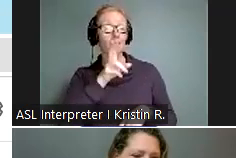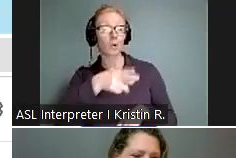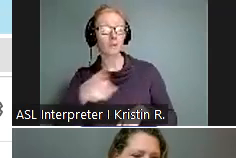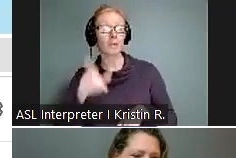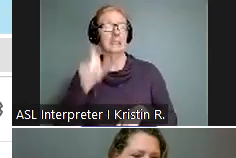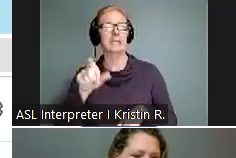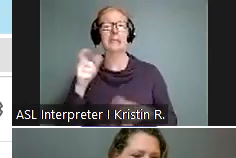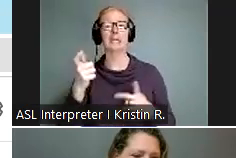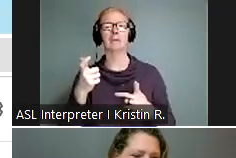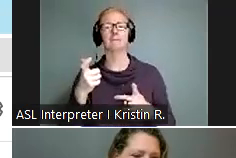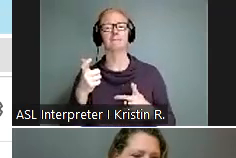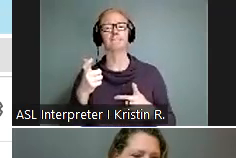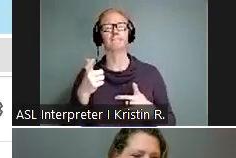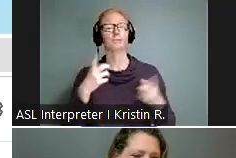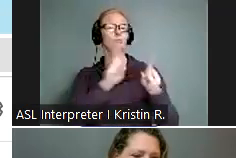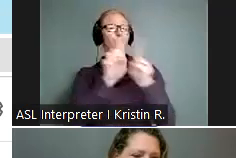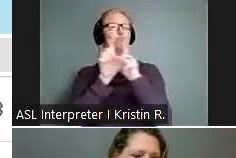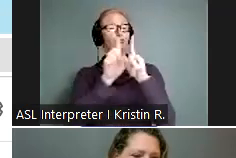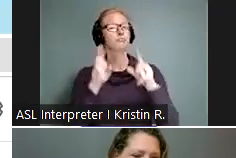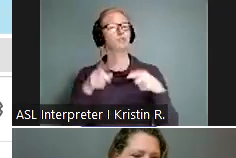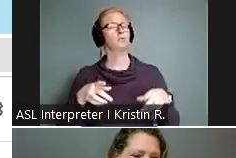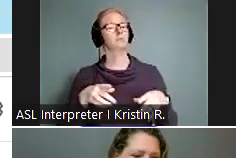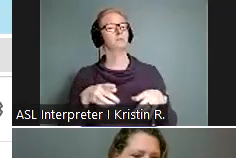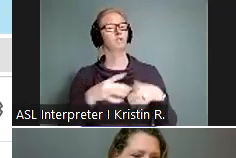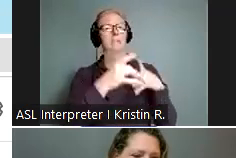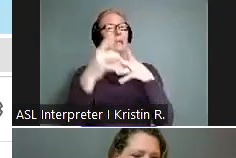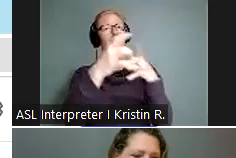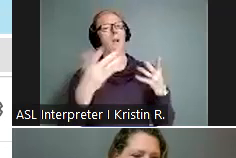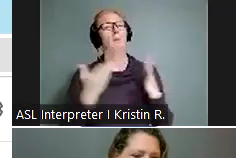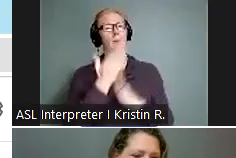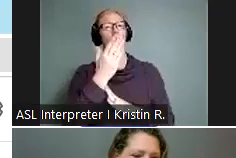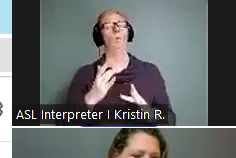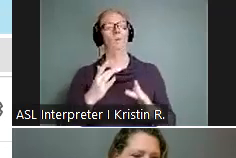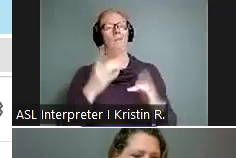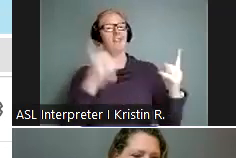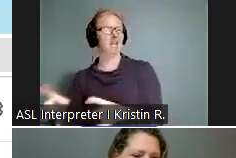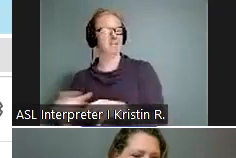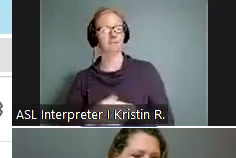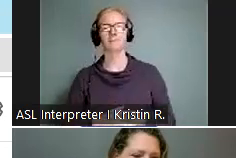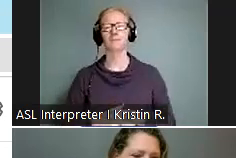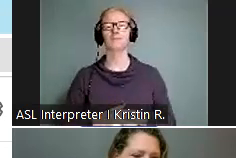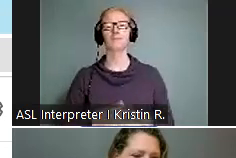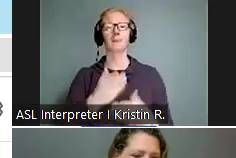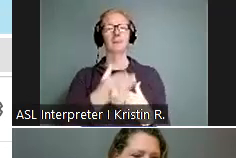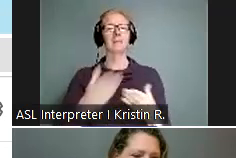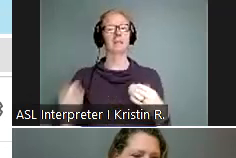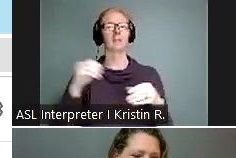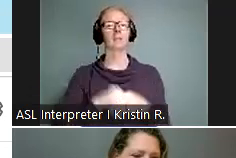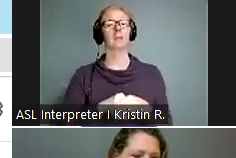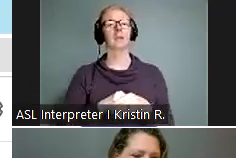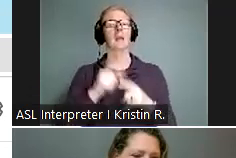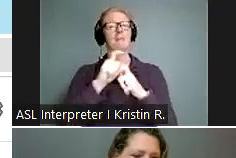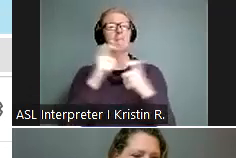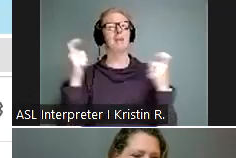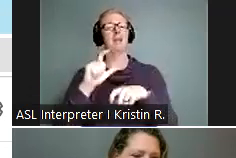someone to walk with them during the event and guide them around. Having materials in over 14-point